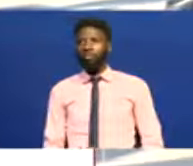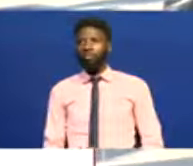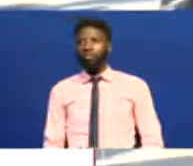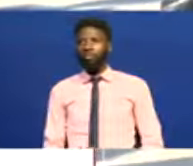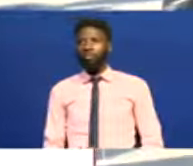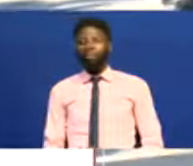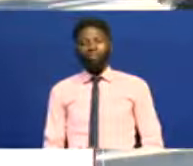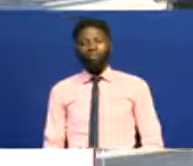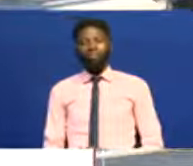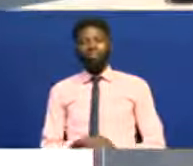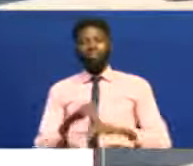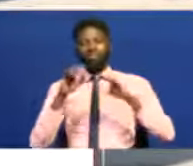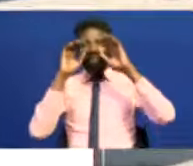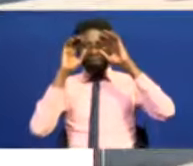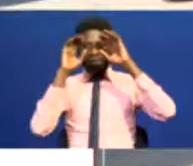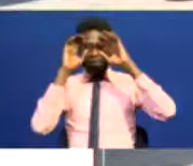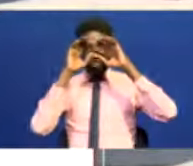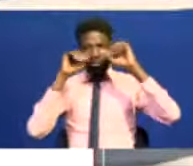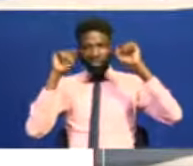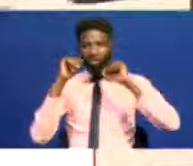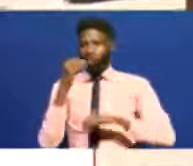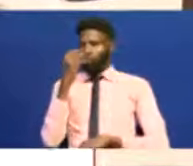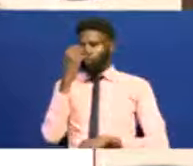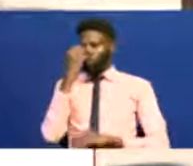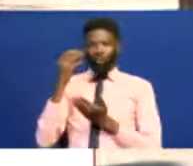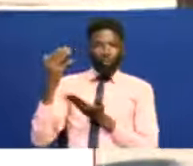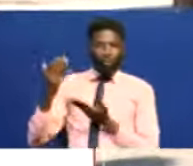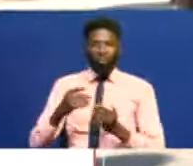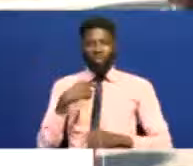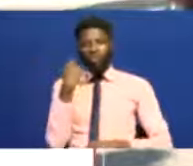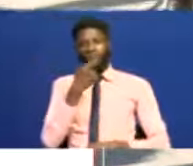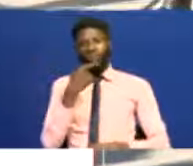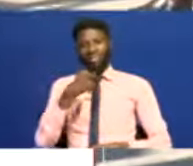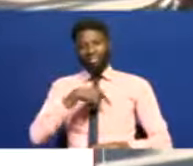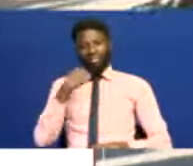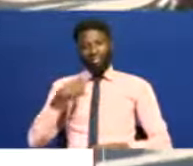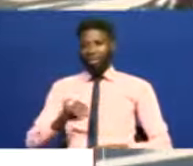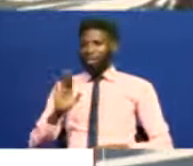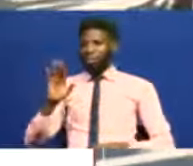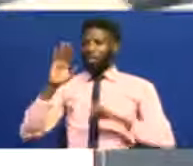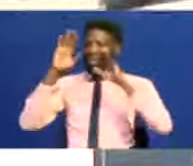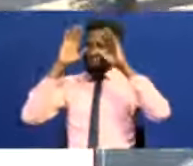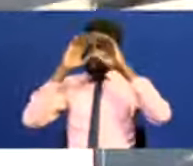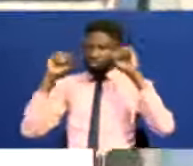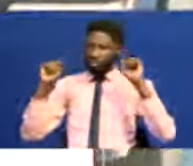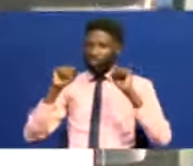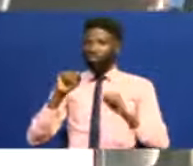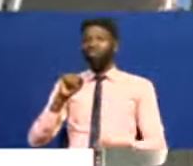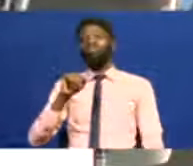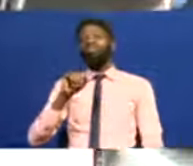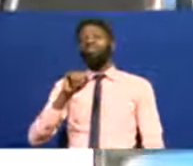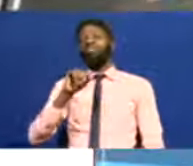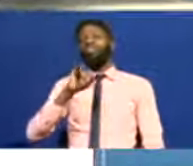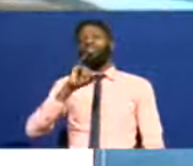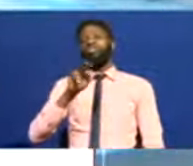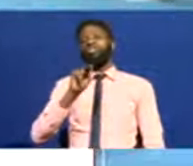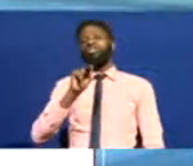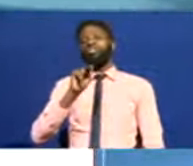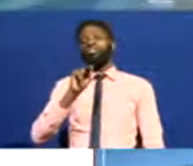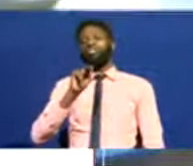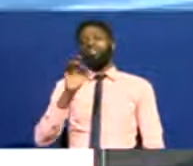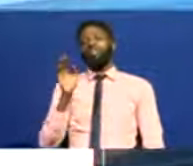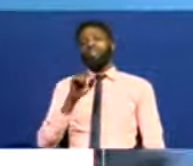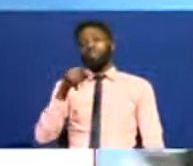President William Ruto was welcomed by China's President Xi Jinping upon his arrival to China for a